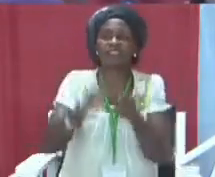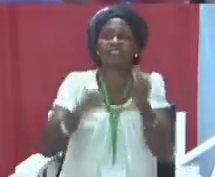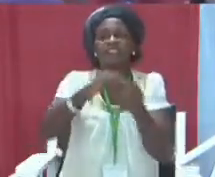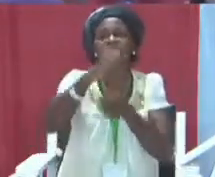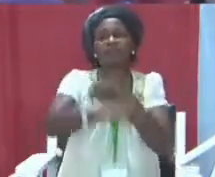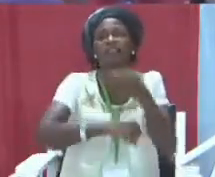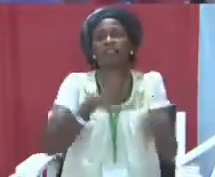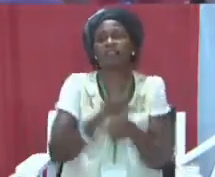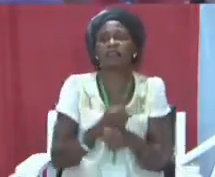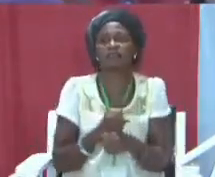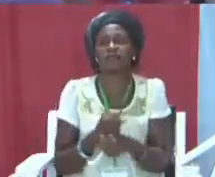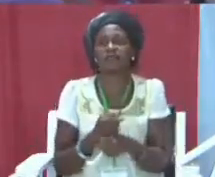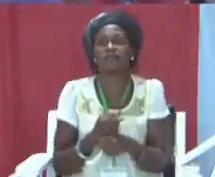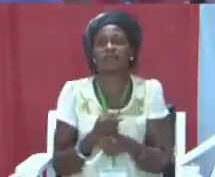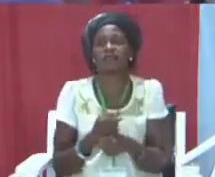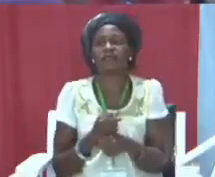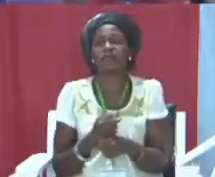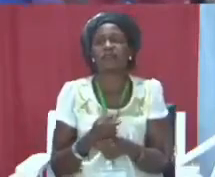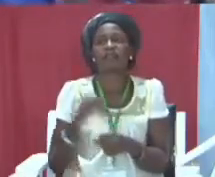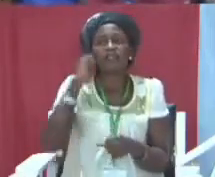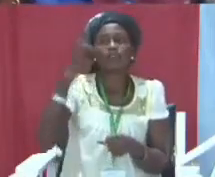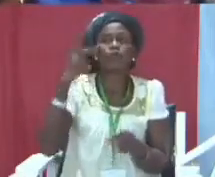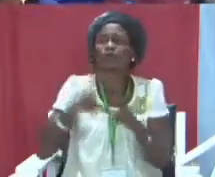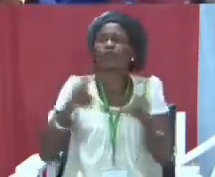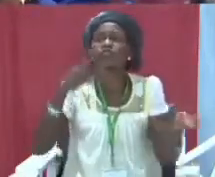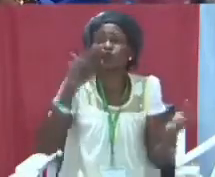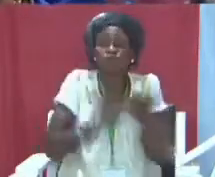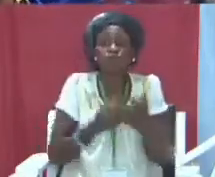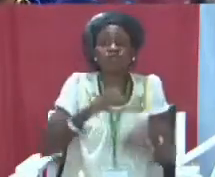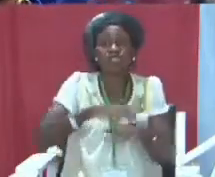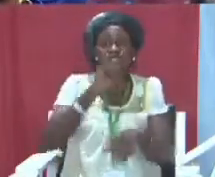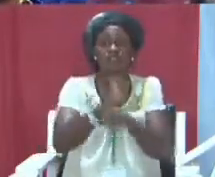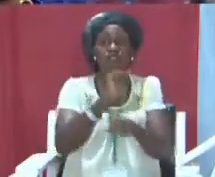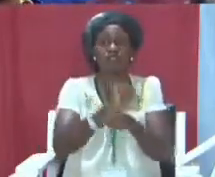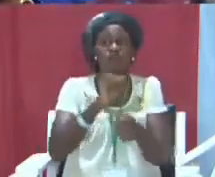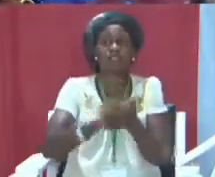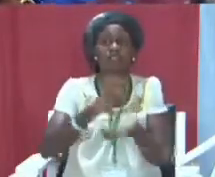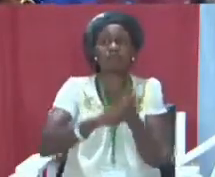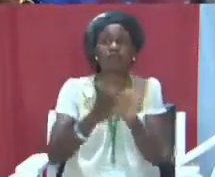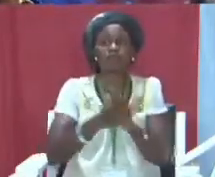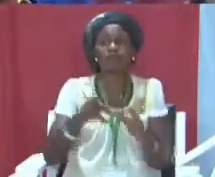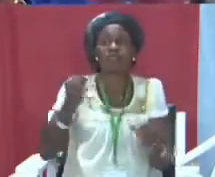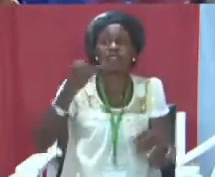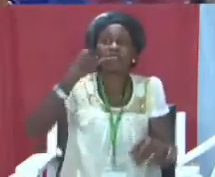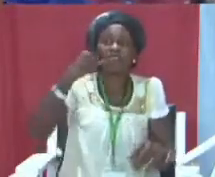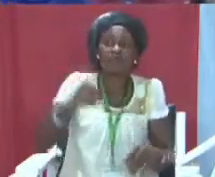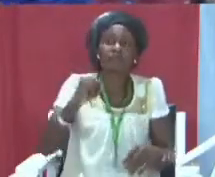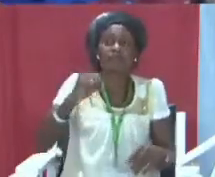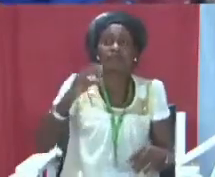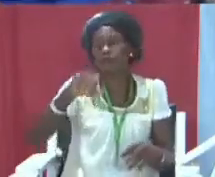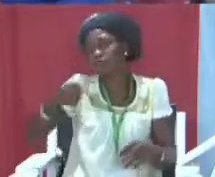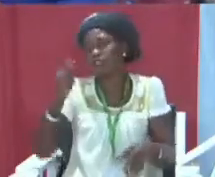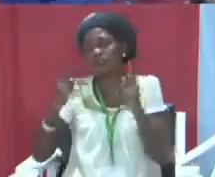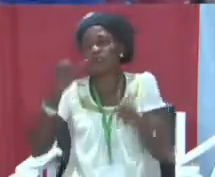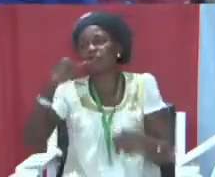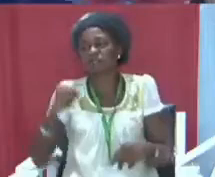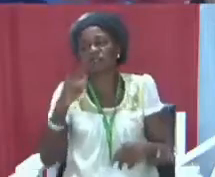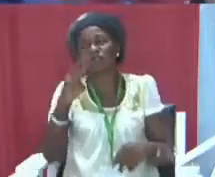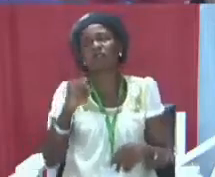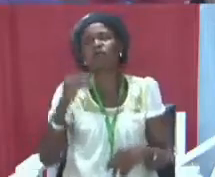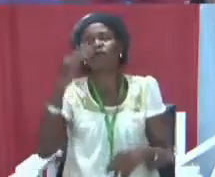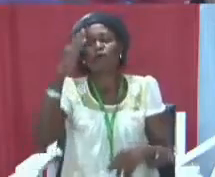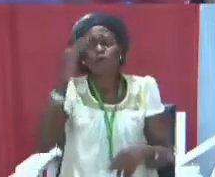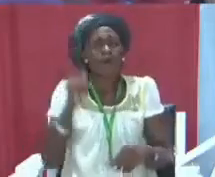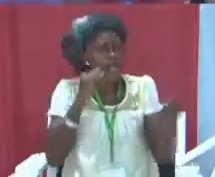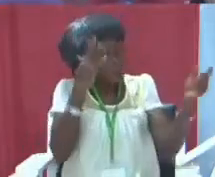year. He was so good at the job that he became the envy of his colleagues. Why